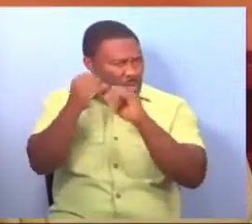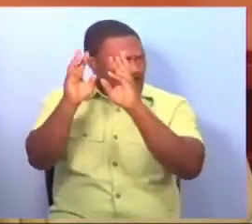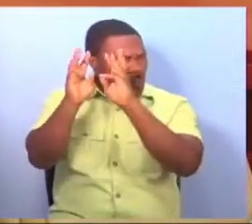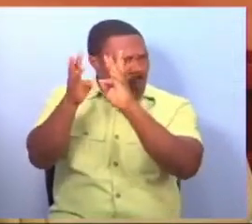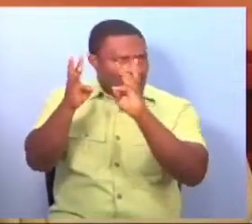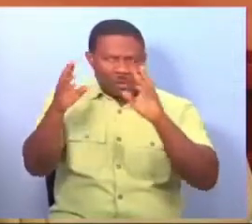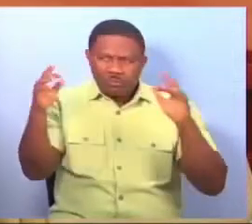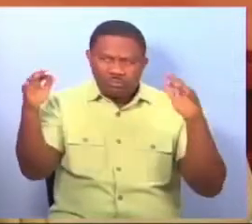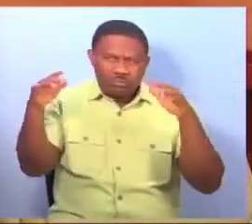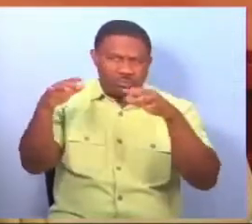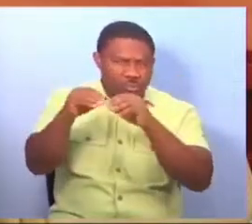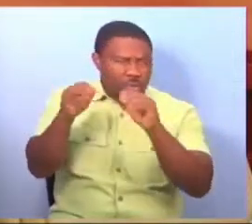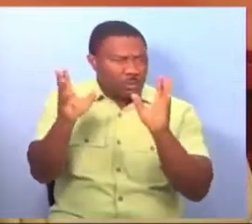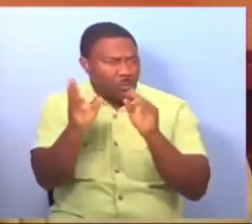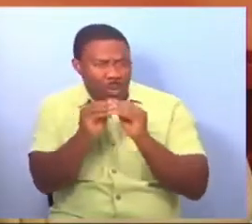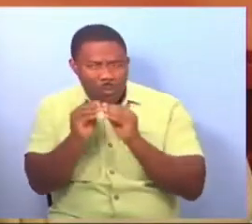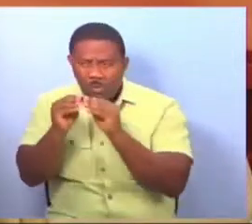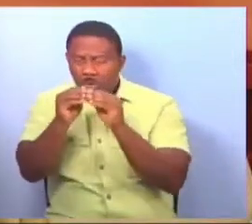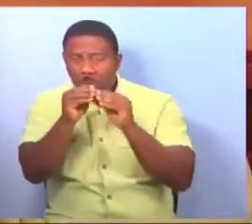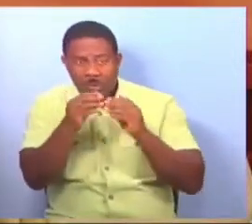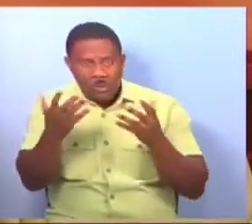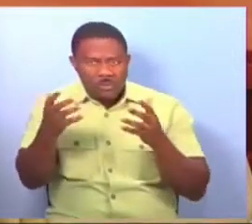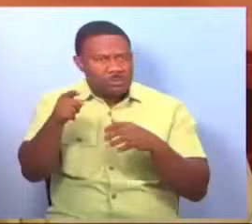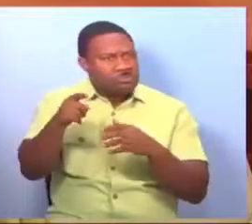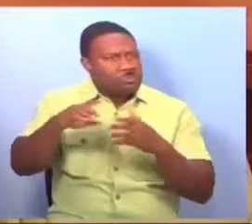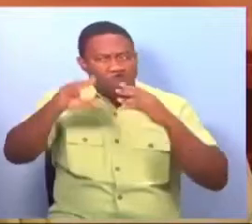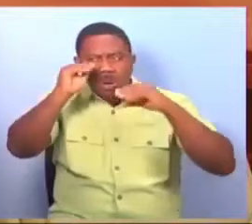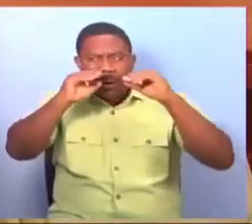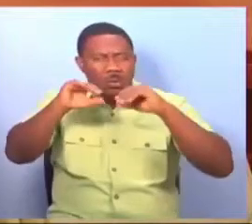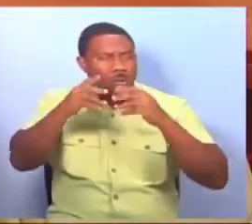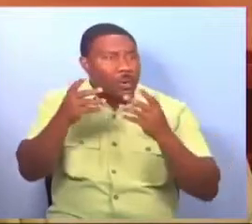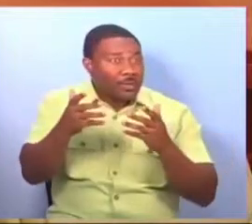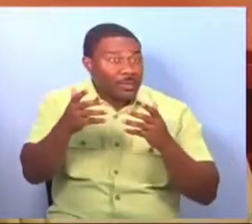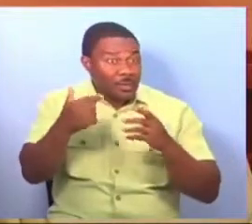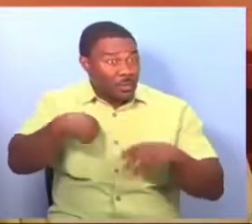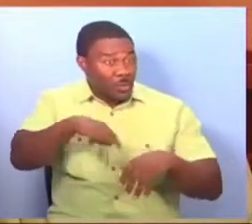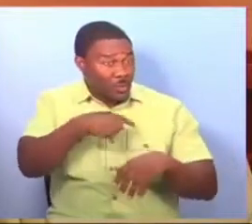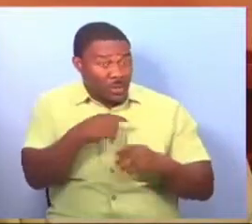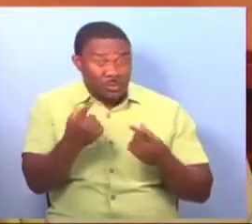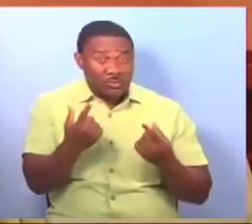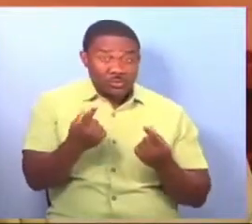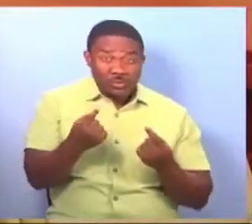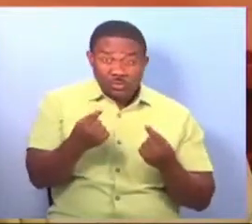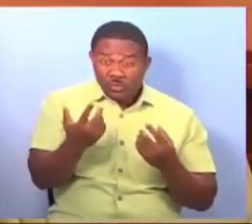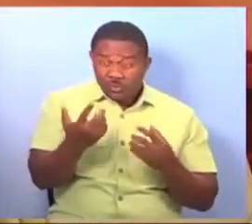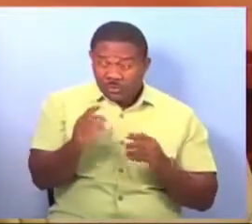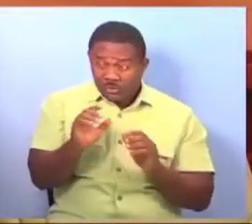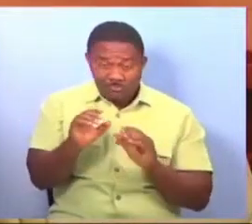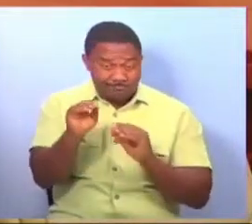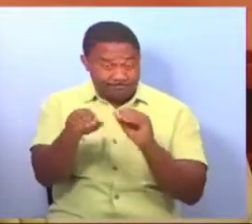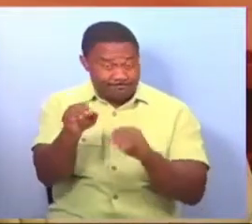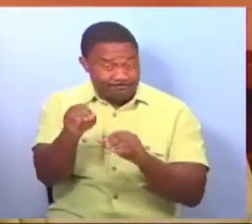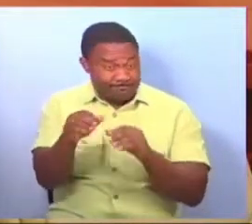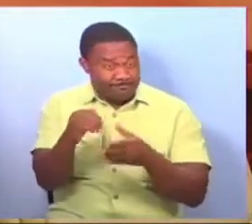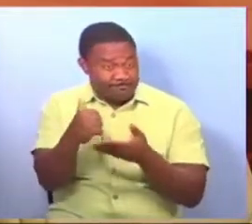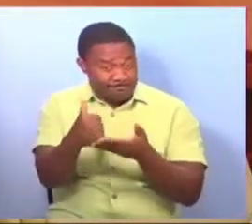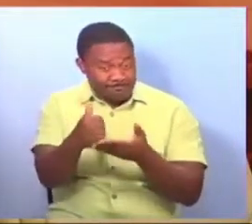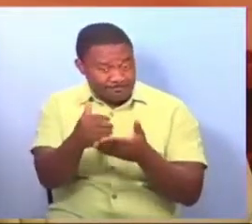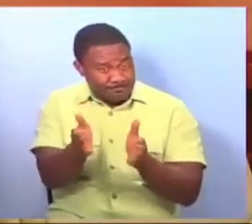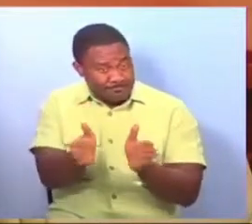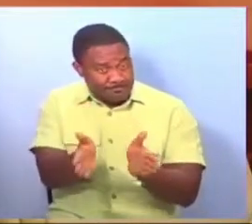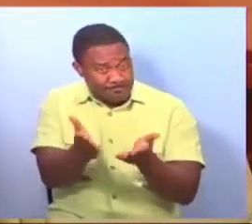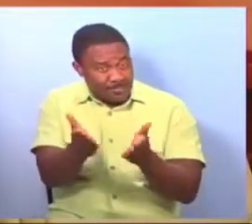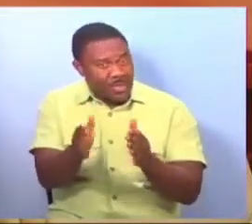benefit? What are we doing individually to ensure that we contribute our quota towards ensuring